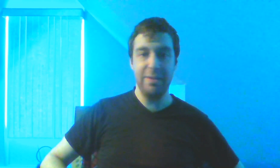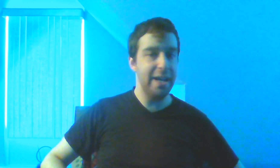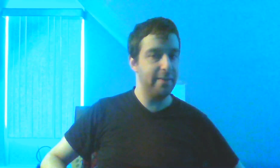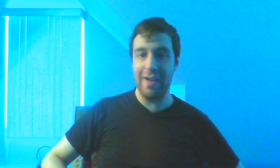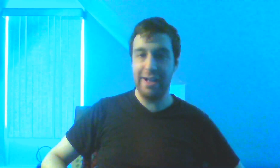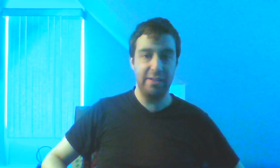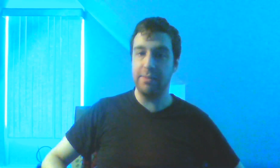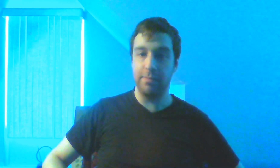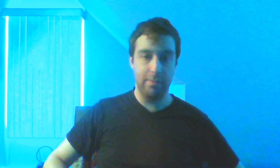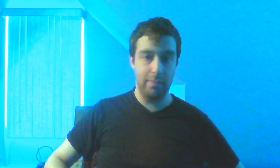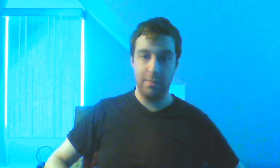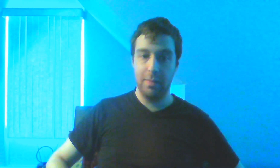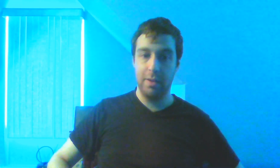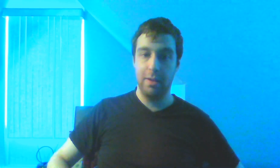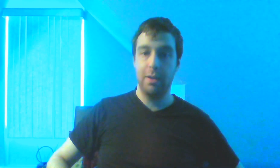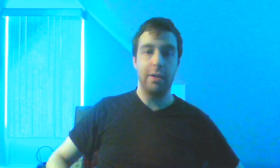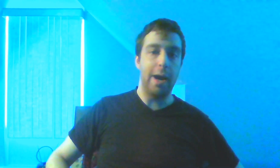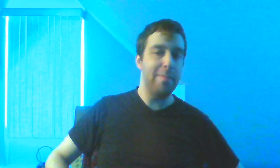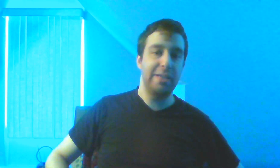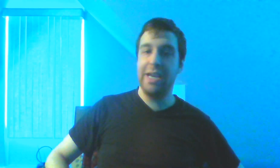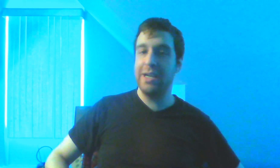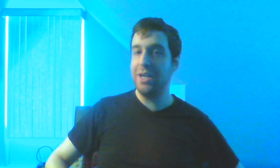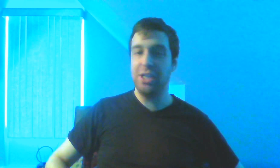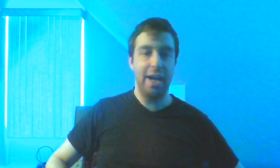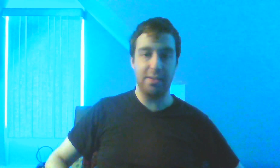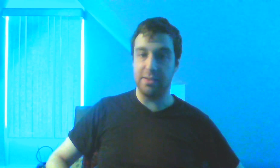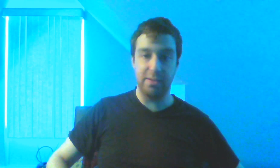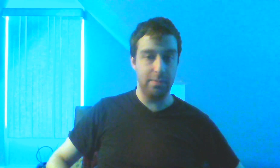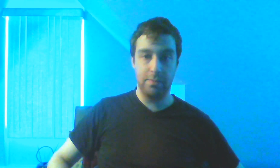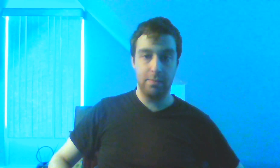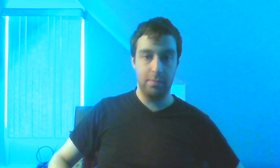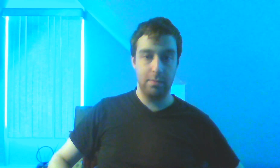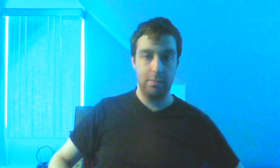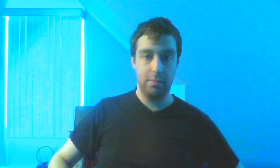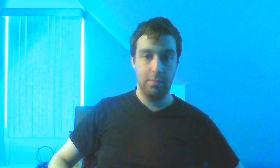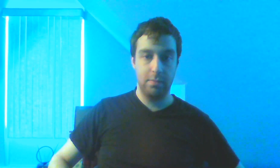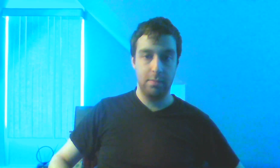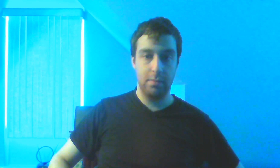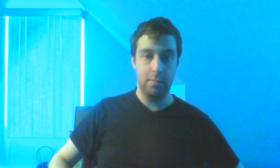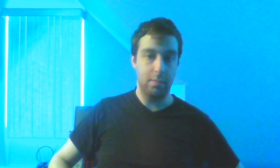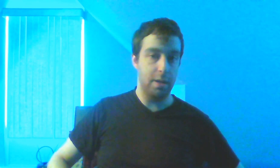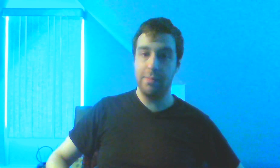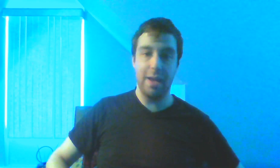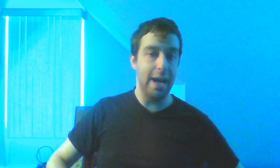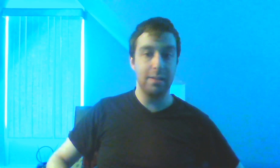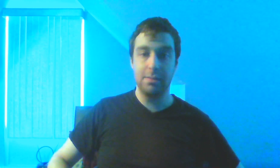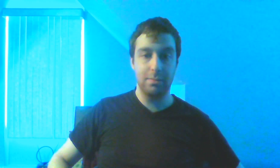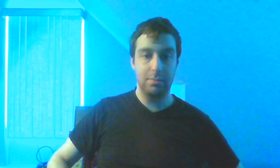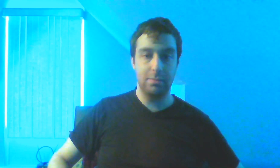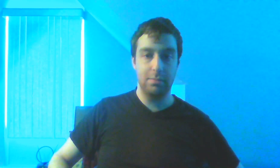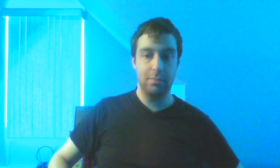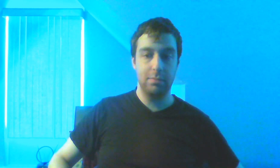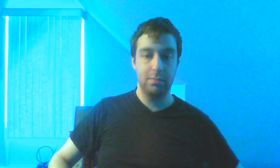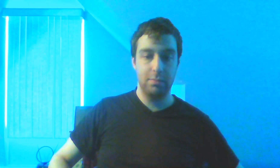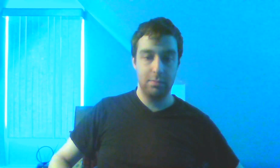Trust me, I'm getting a vaccine. I'm not taking any chances. I'm not.